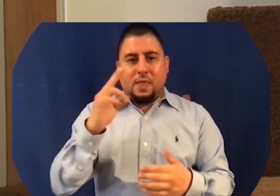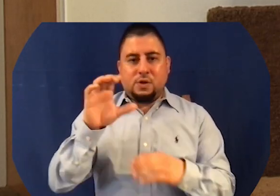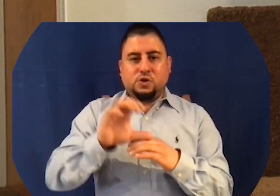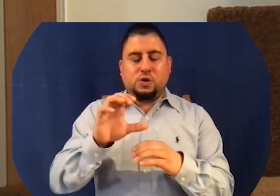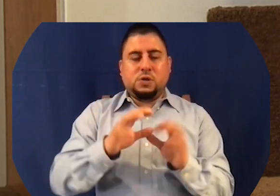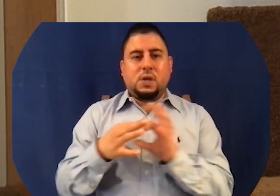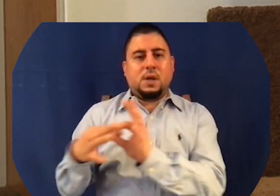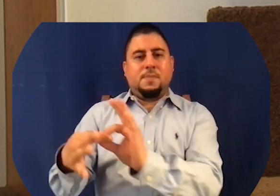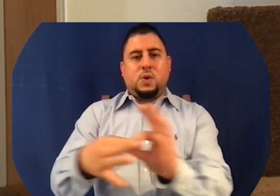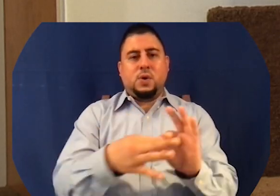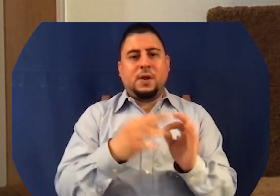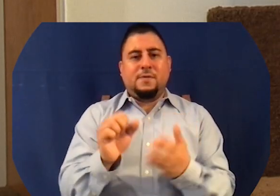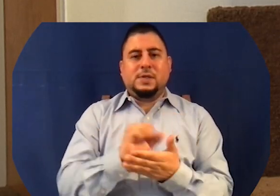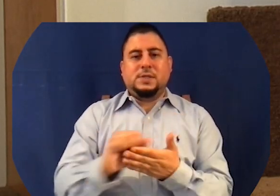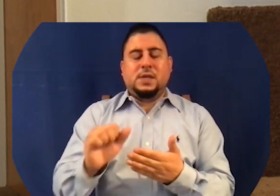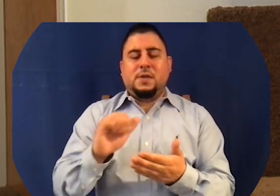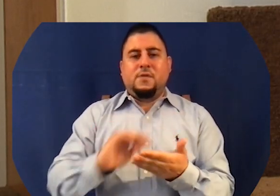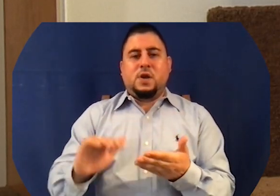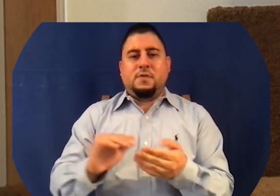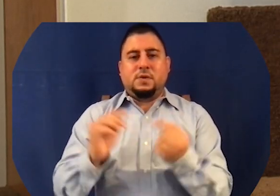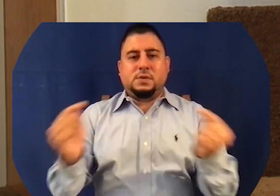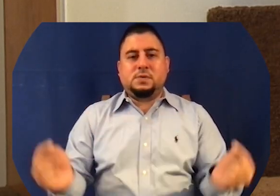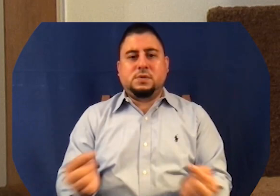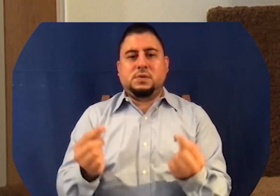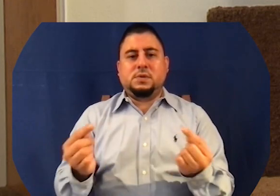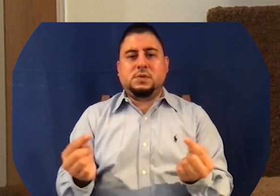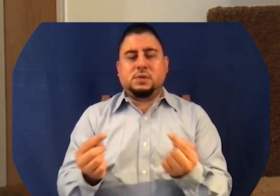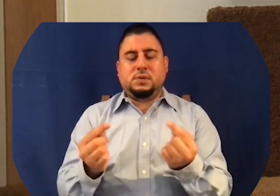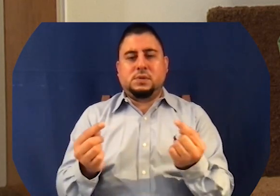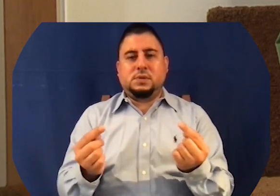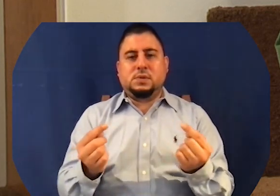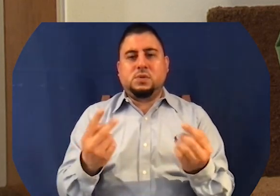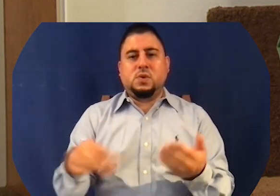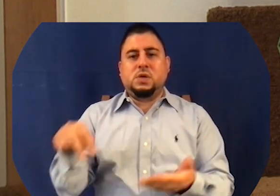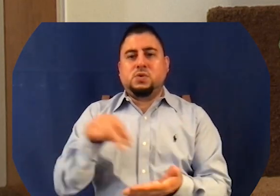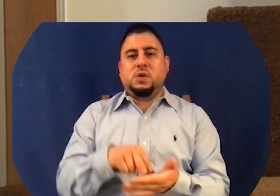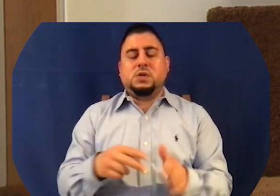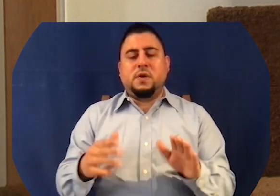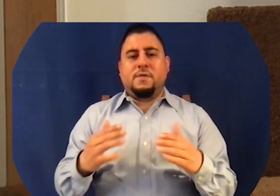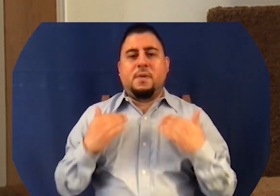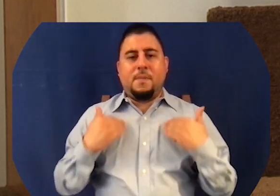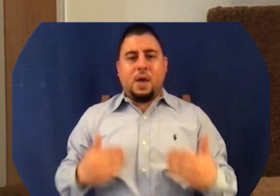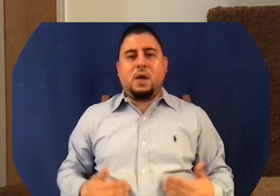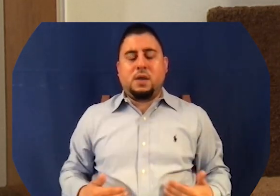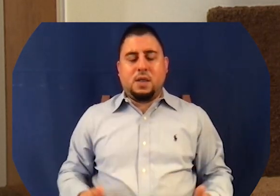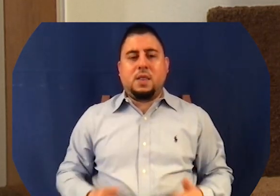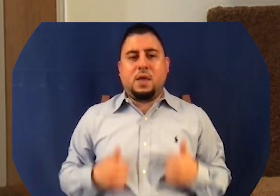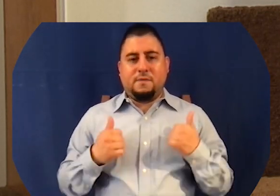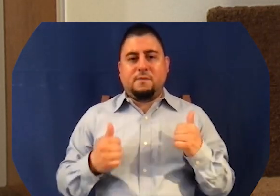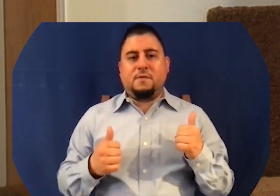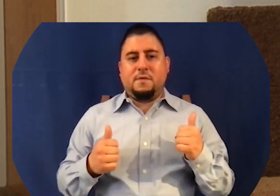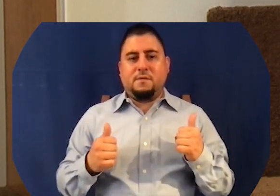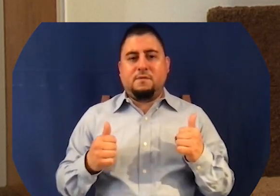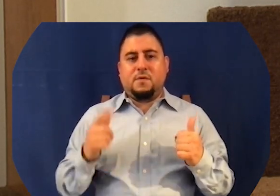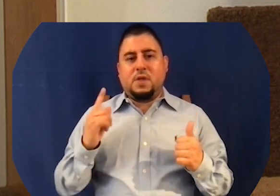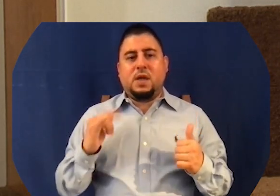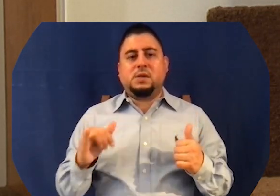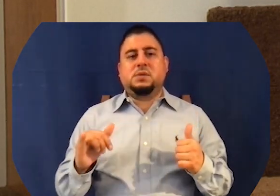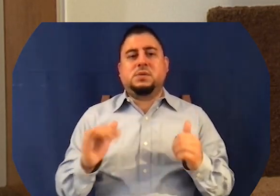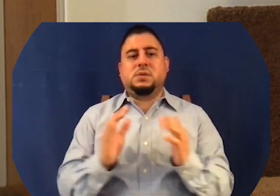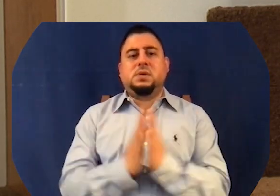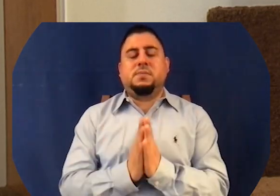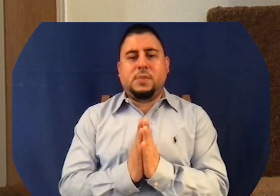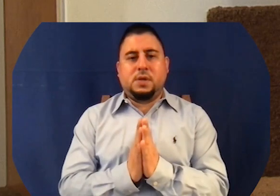the communion of saints, the forgiveness of sins, the resurrection of the body, and life